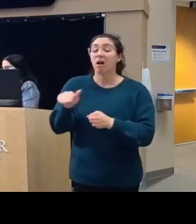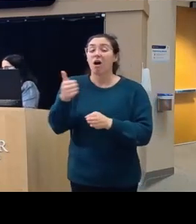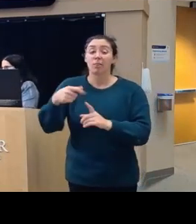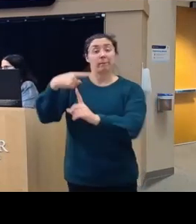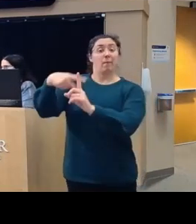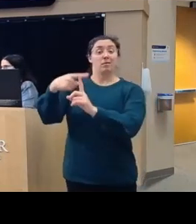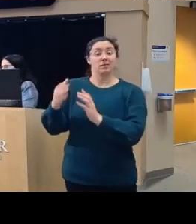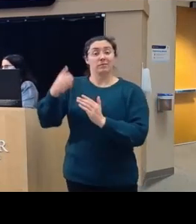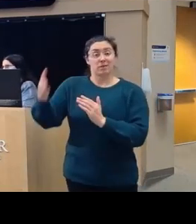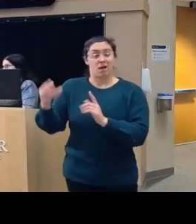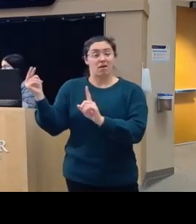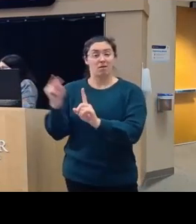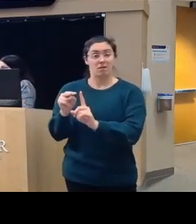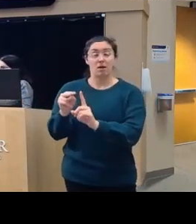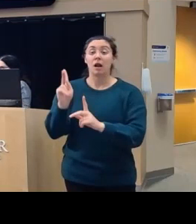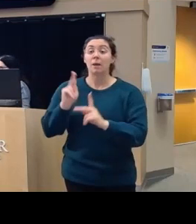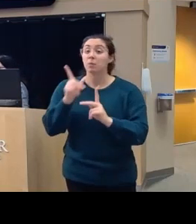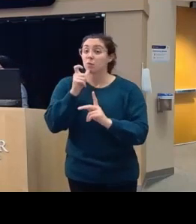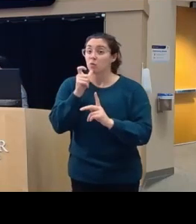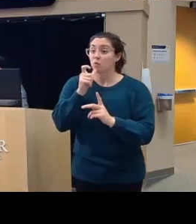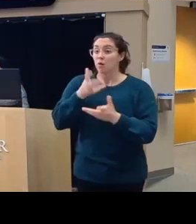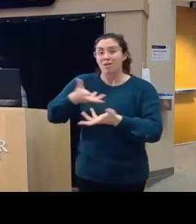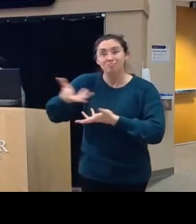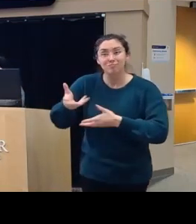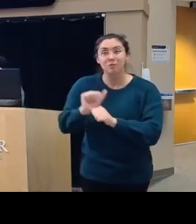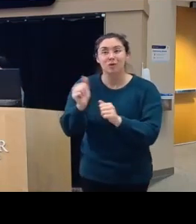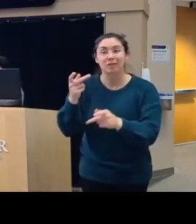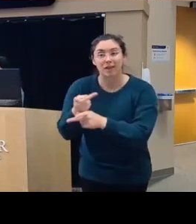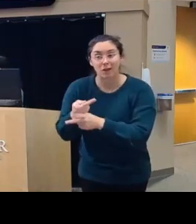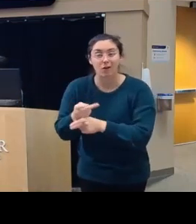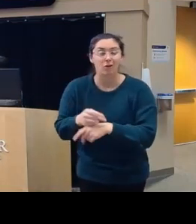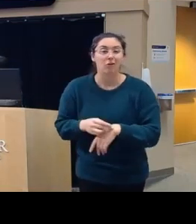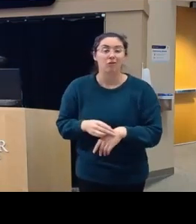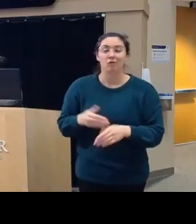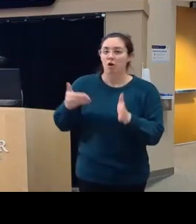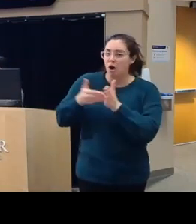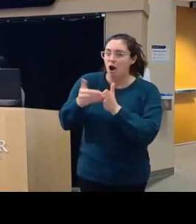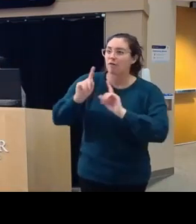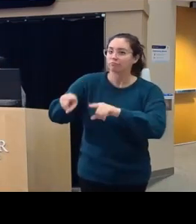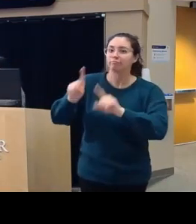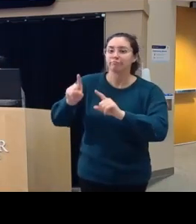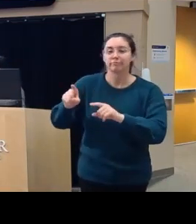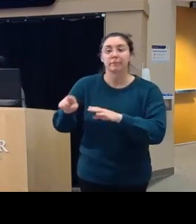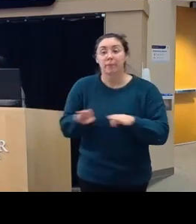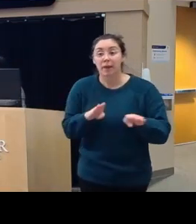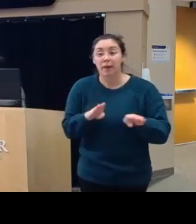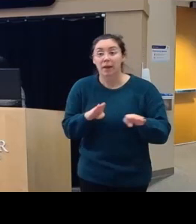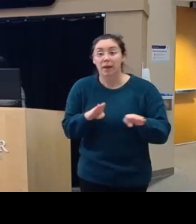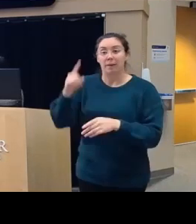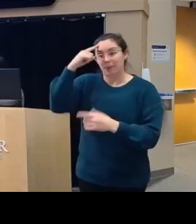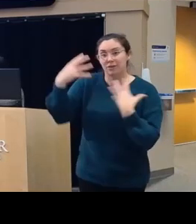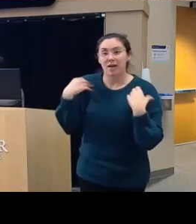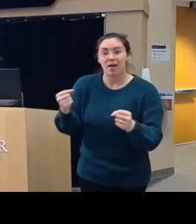side, if people are engaged in care, often regular behavioral or mental health care, they may be